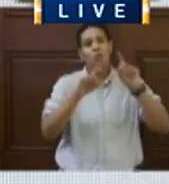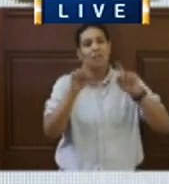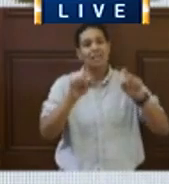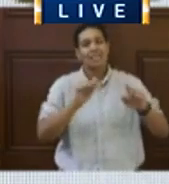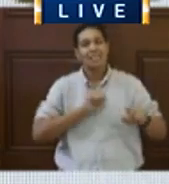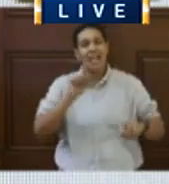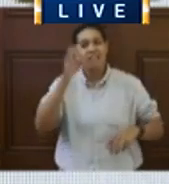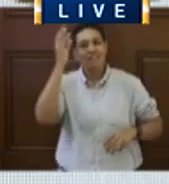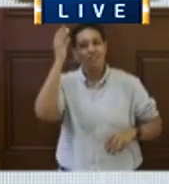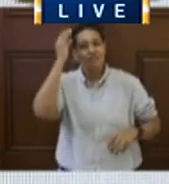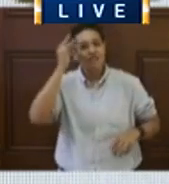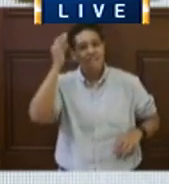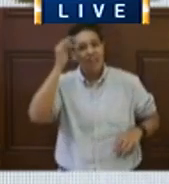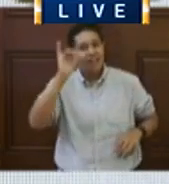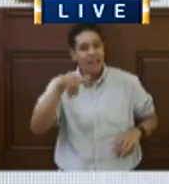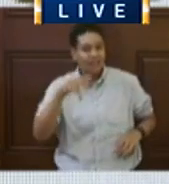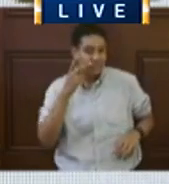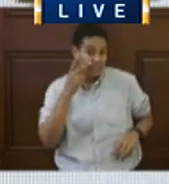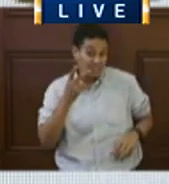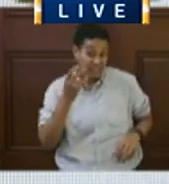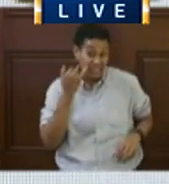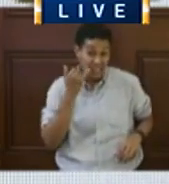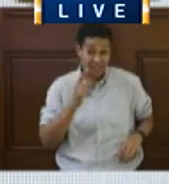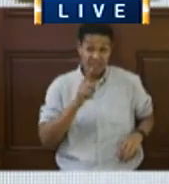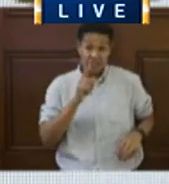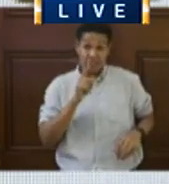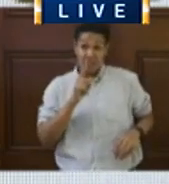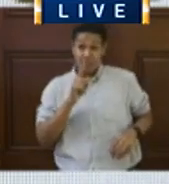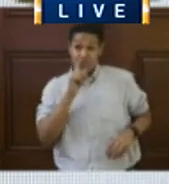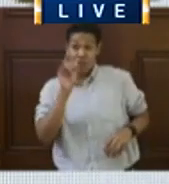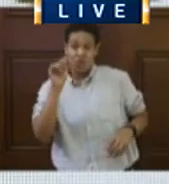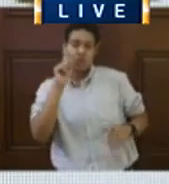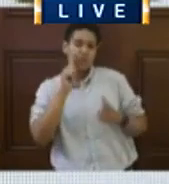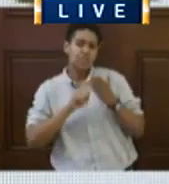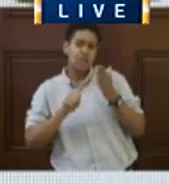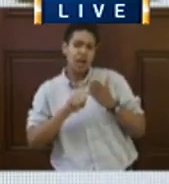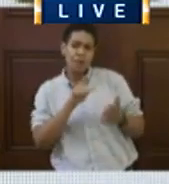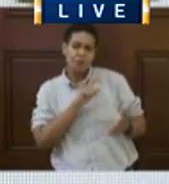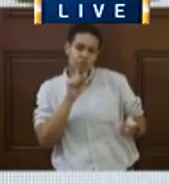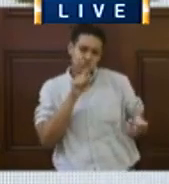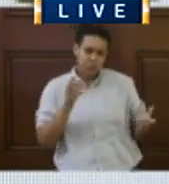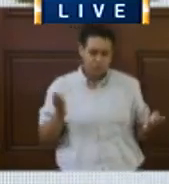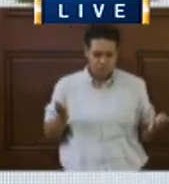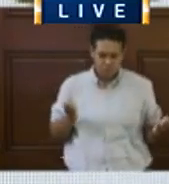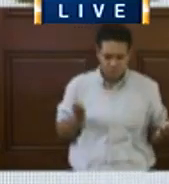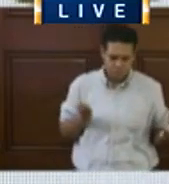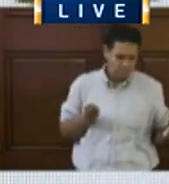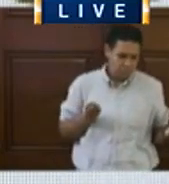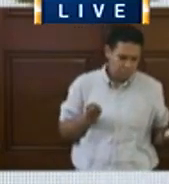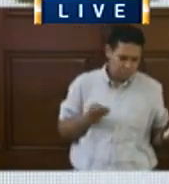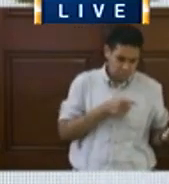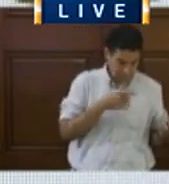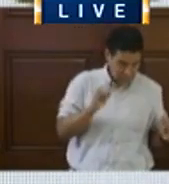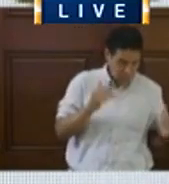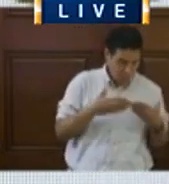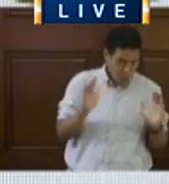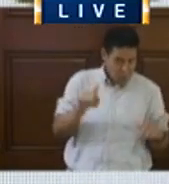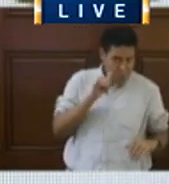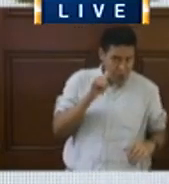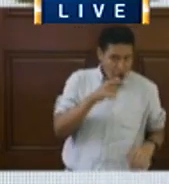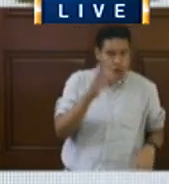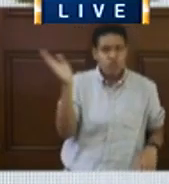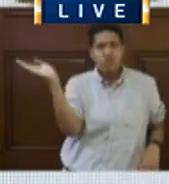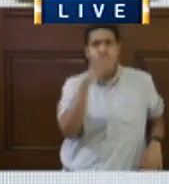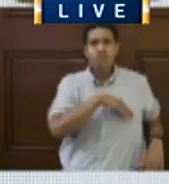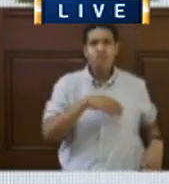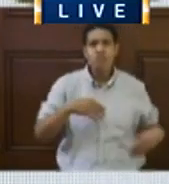on it to see whether or not we could actually check back on the police reports to see if someone actually violated the order. Would